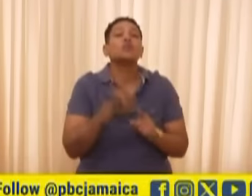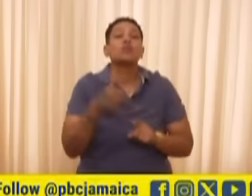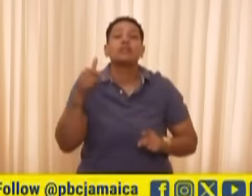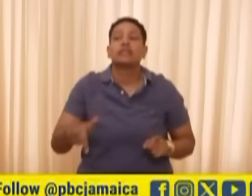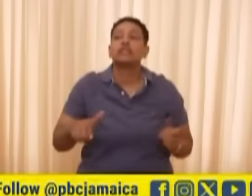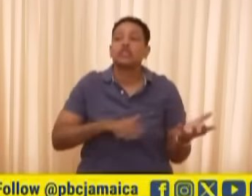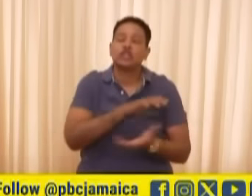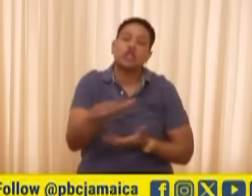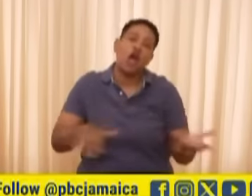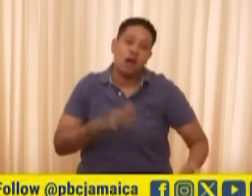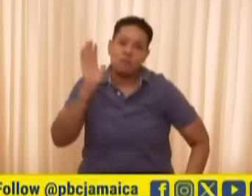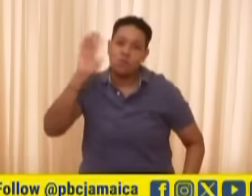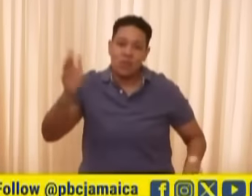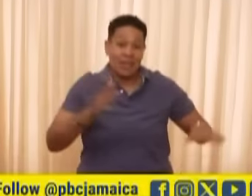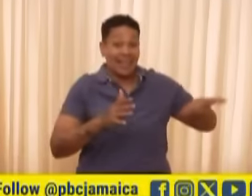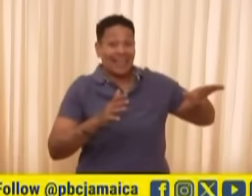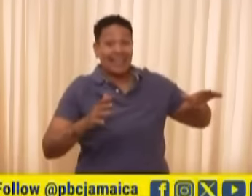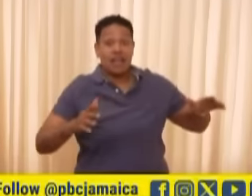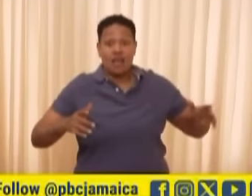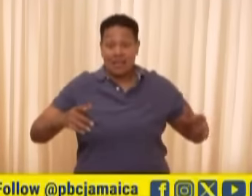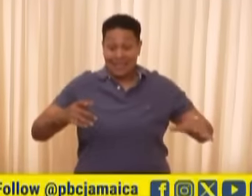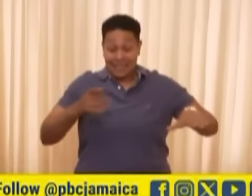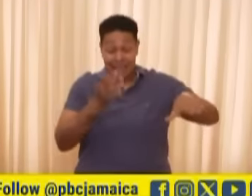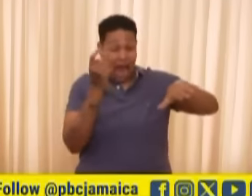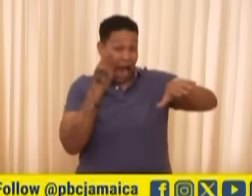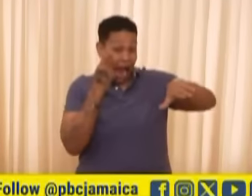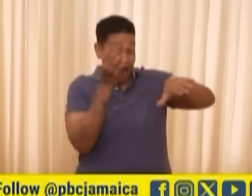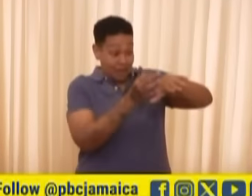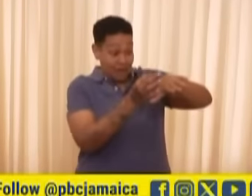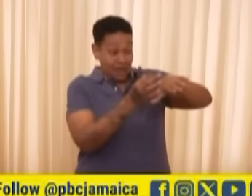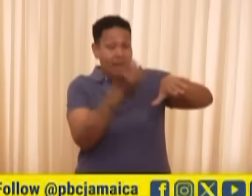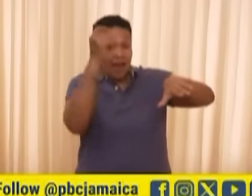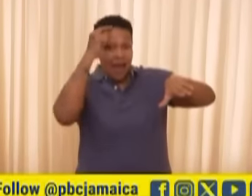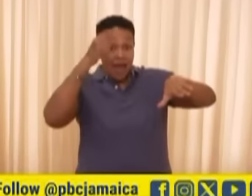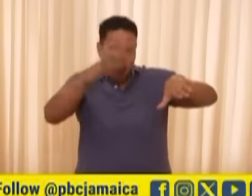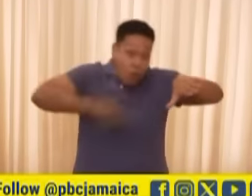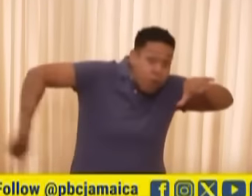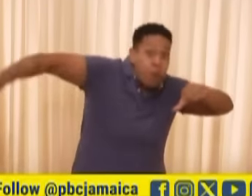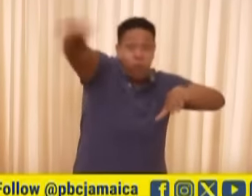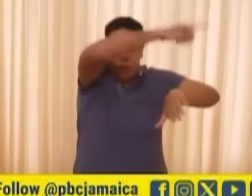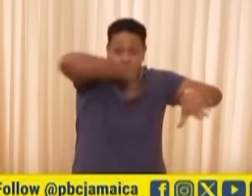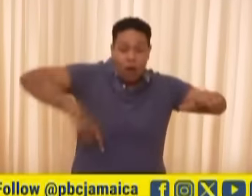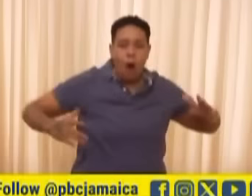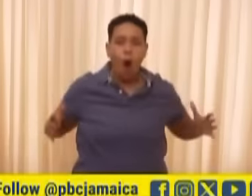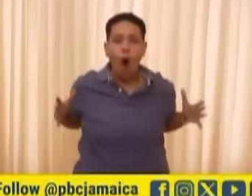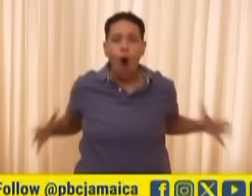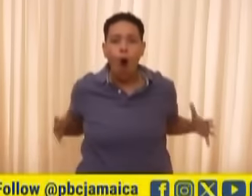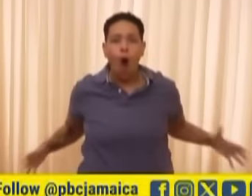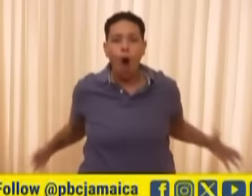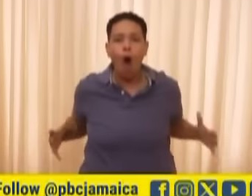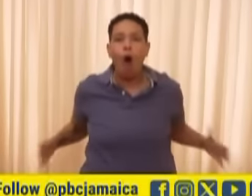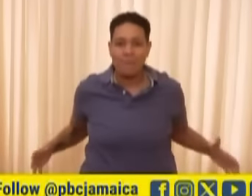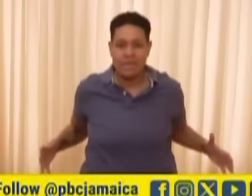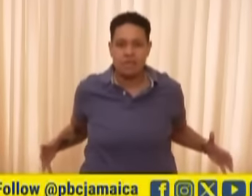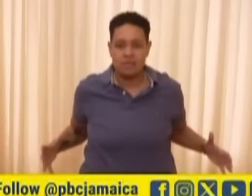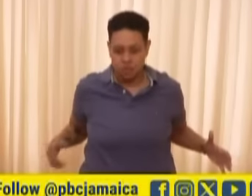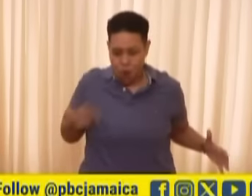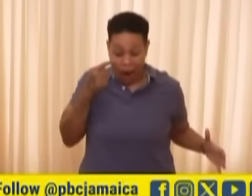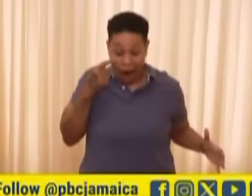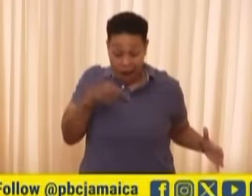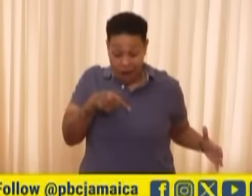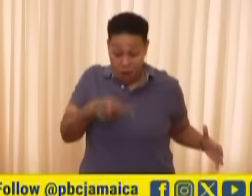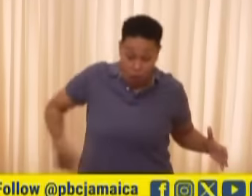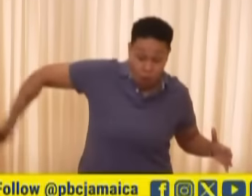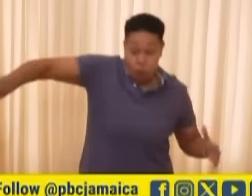storm. The outer bands seem to be very wide, and it is already affecting the